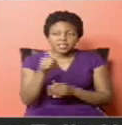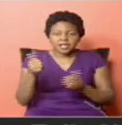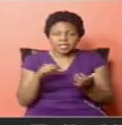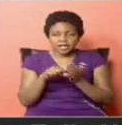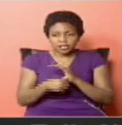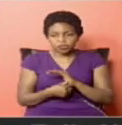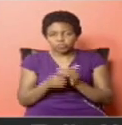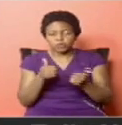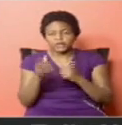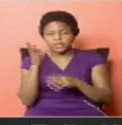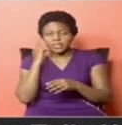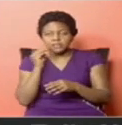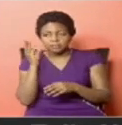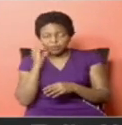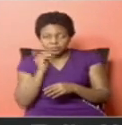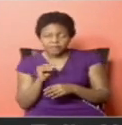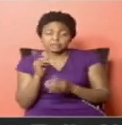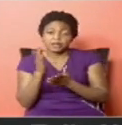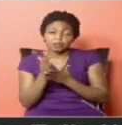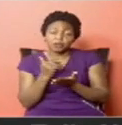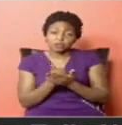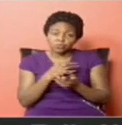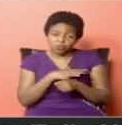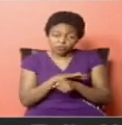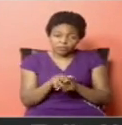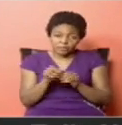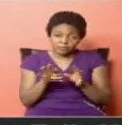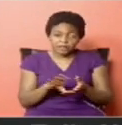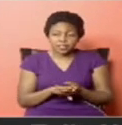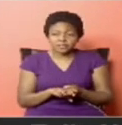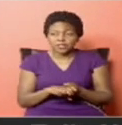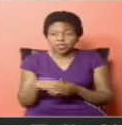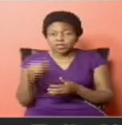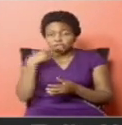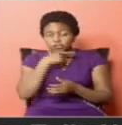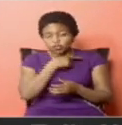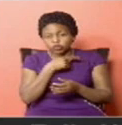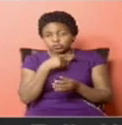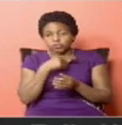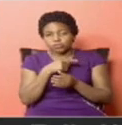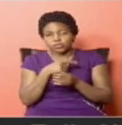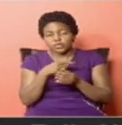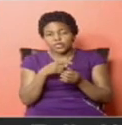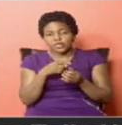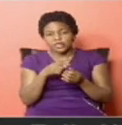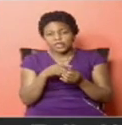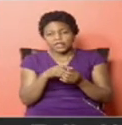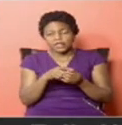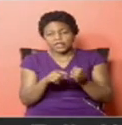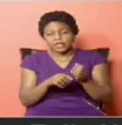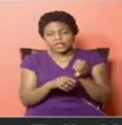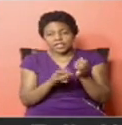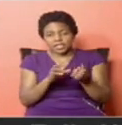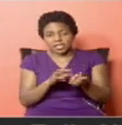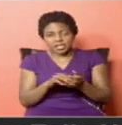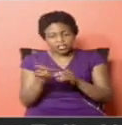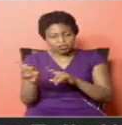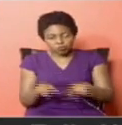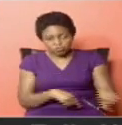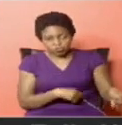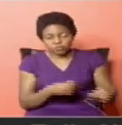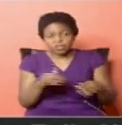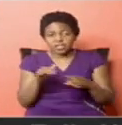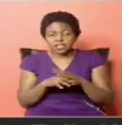that we experienced as the effect of COVID was social exclusion and anxiety among the vulnerable